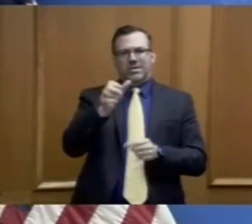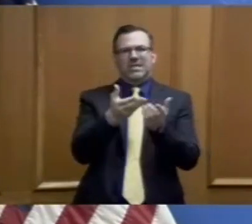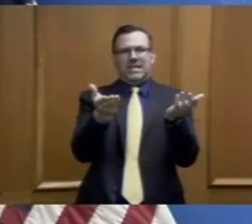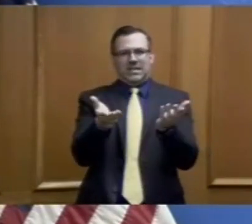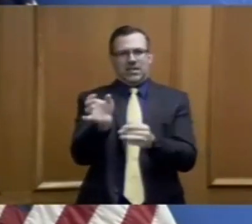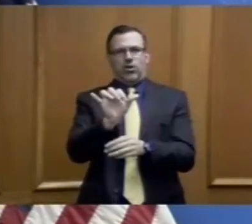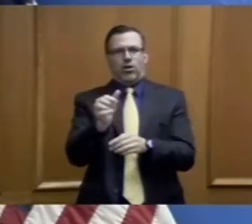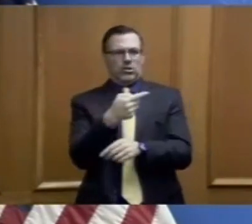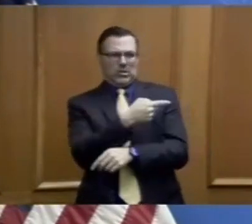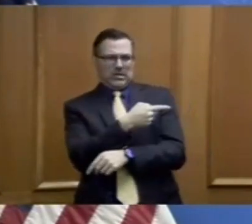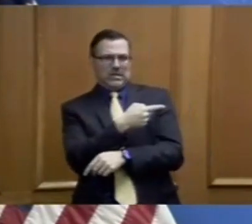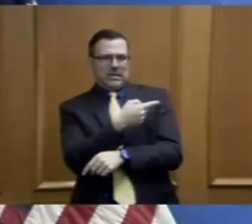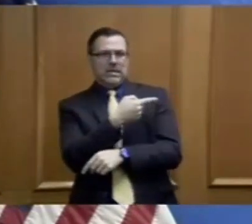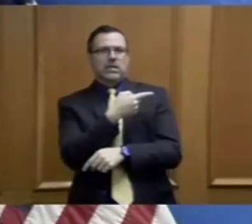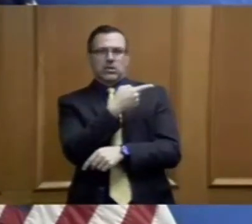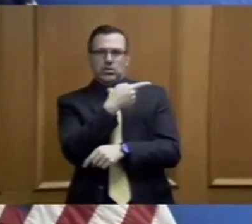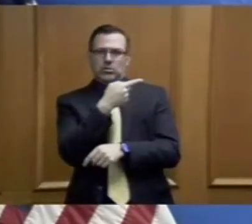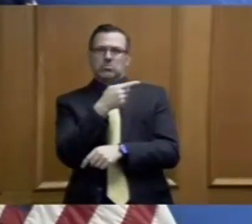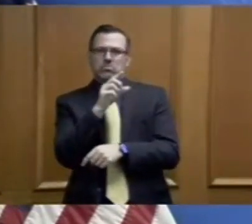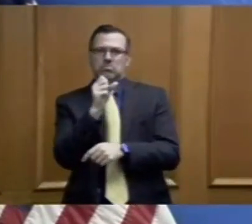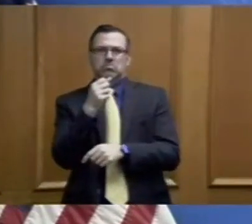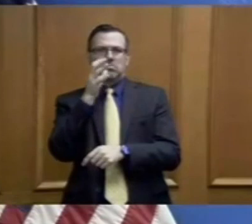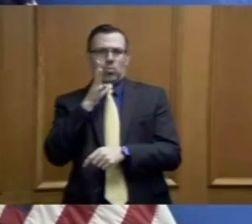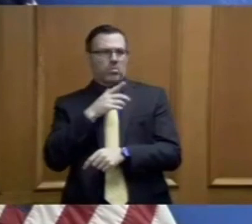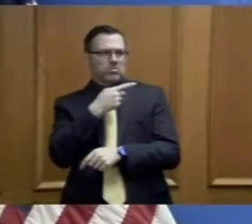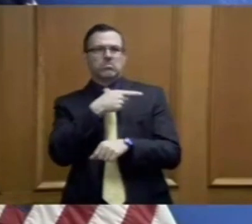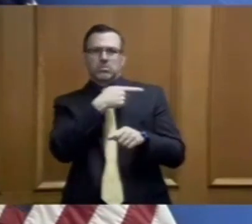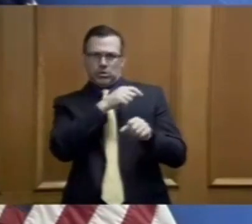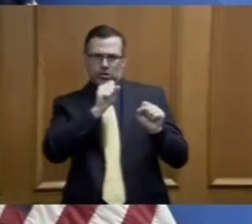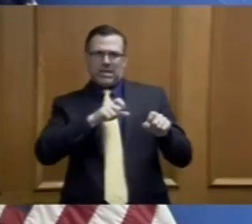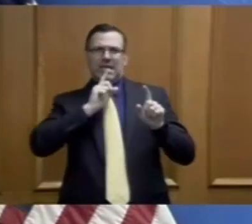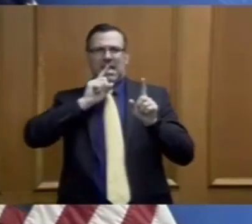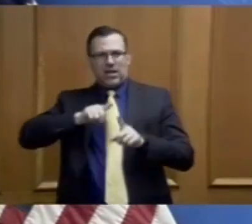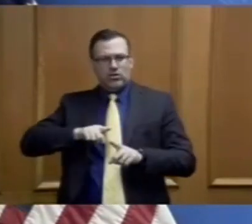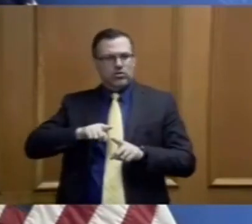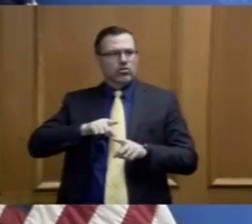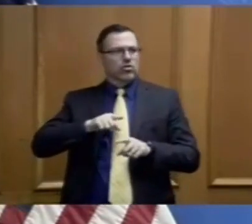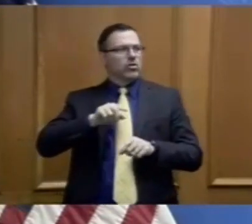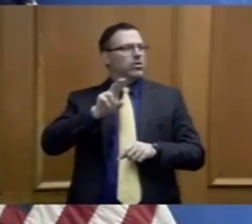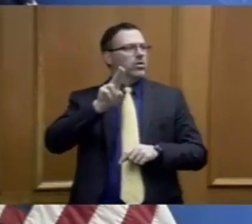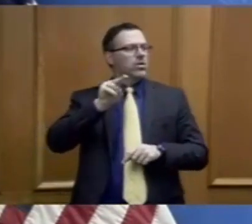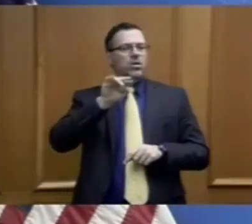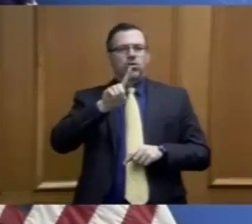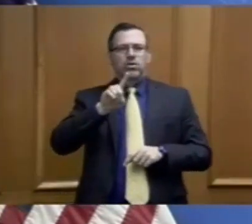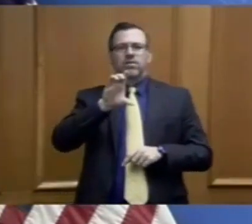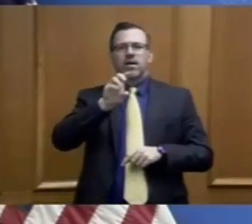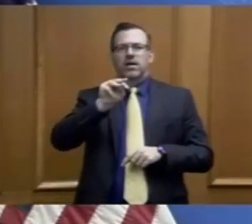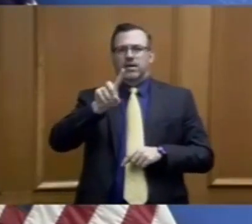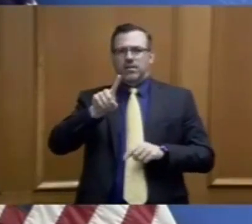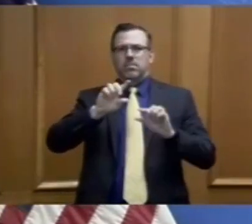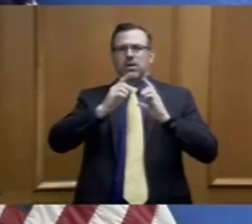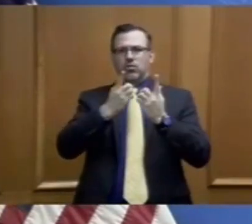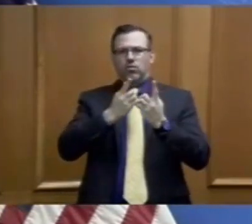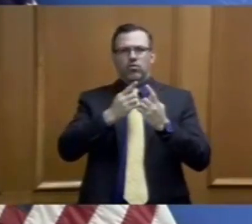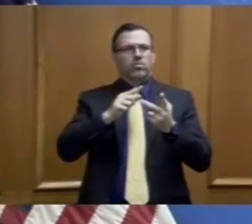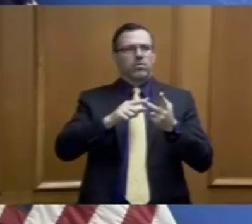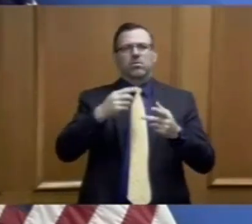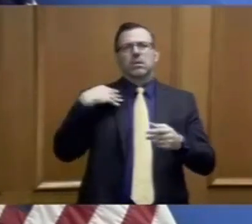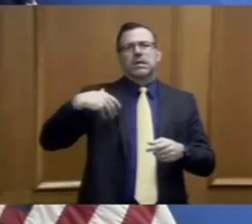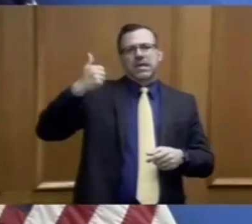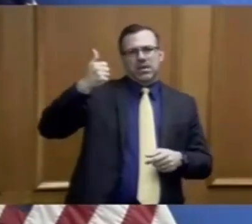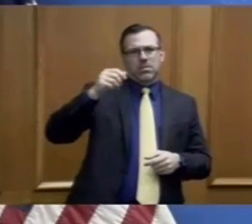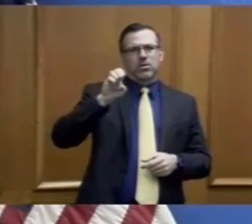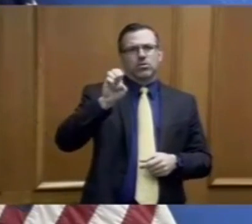help with questions, health questions. We have members of Unified Command Group and Commissioner Ezell of our